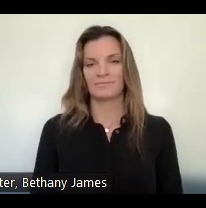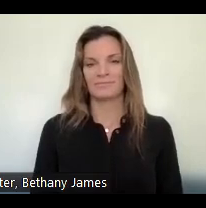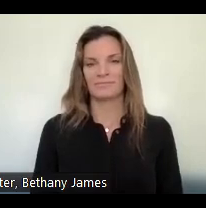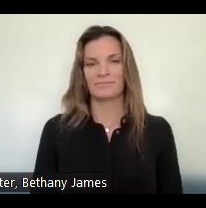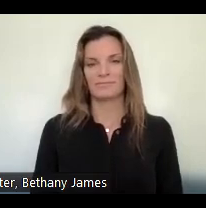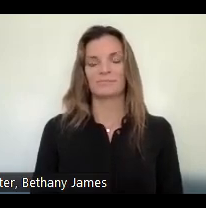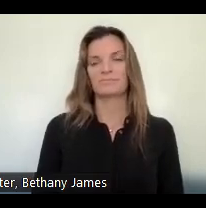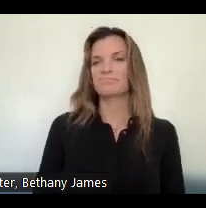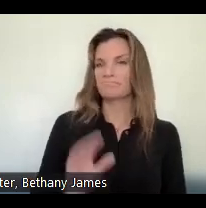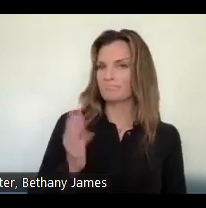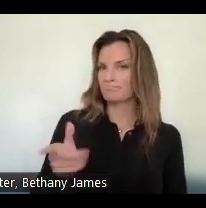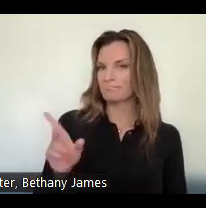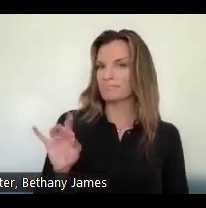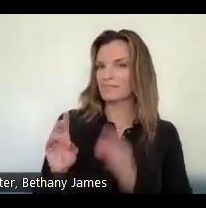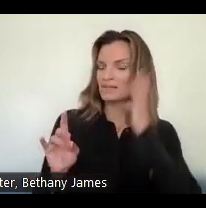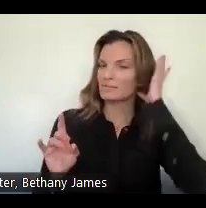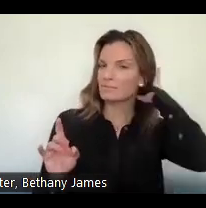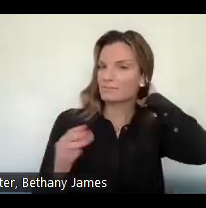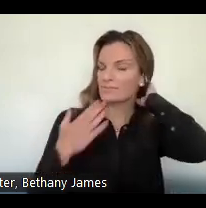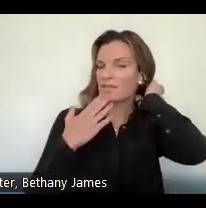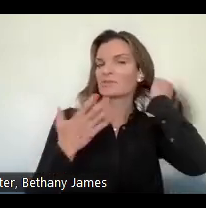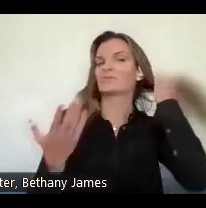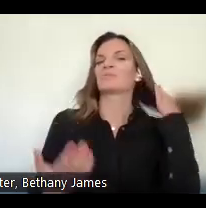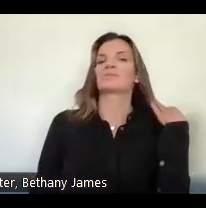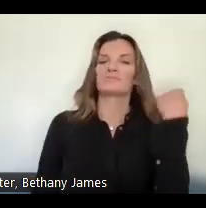I think you did, Kimberly. Thank you so much.